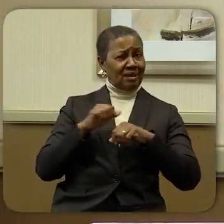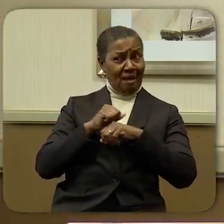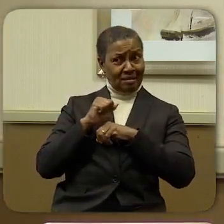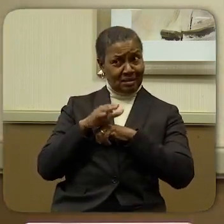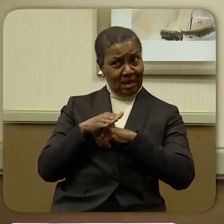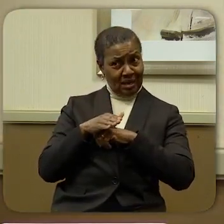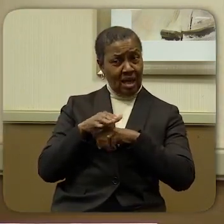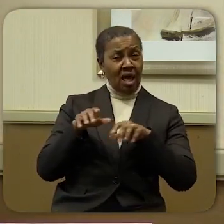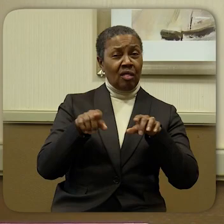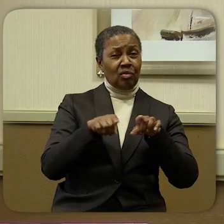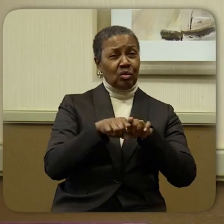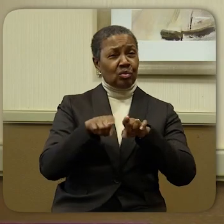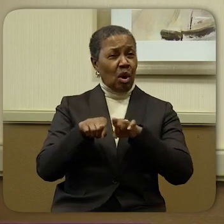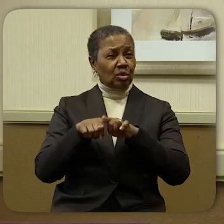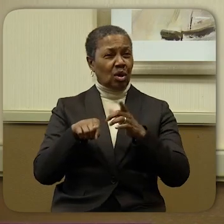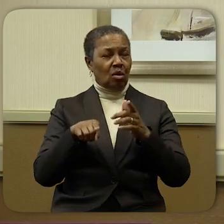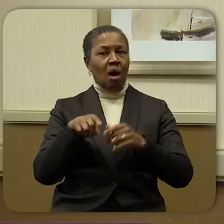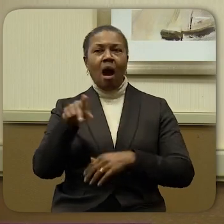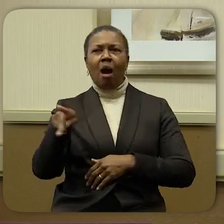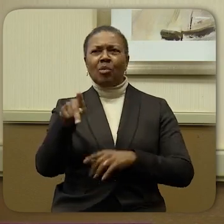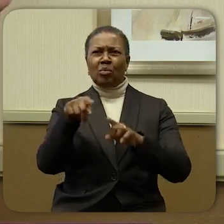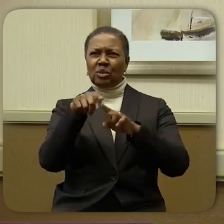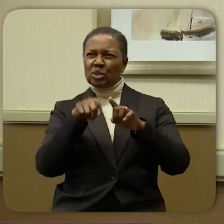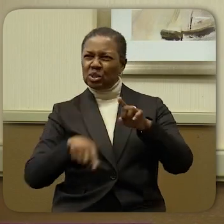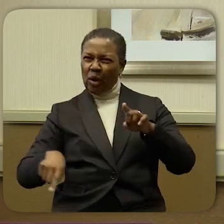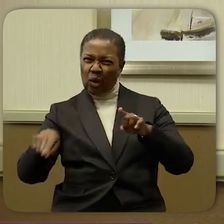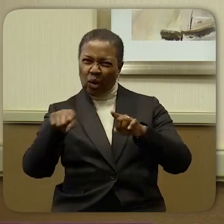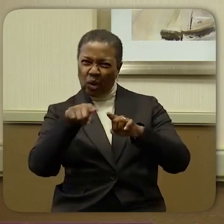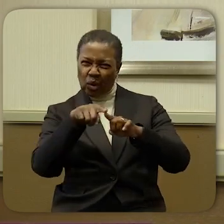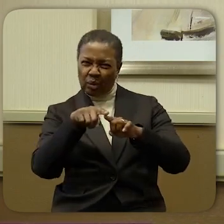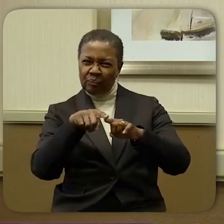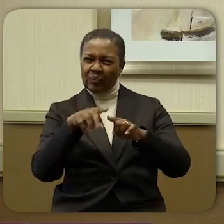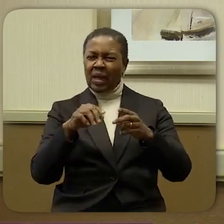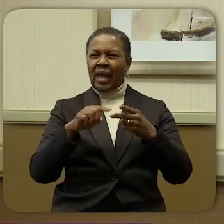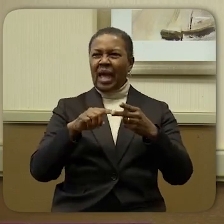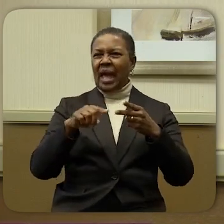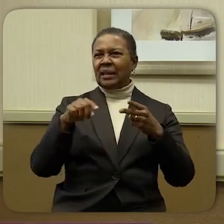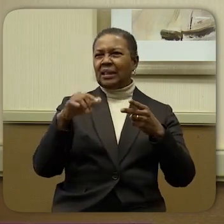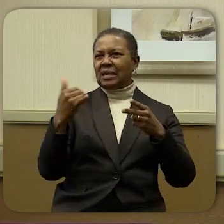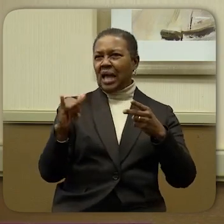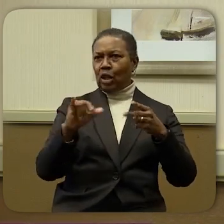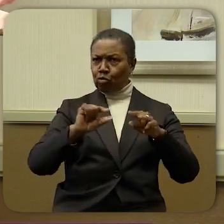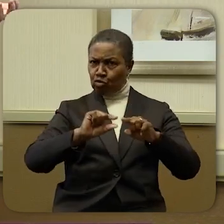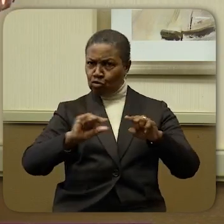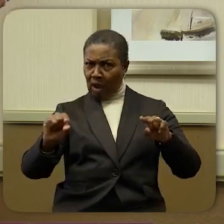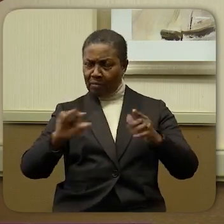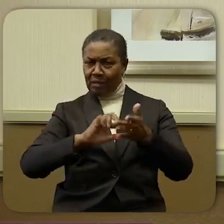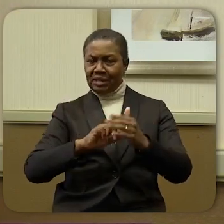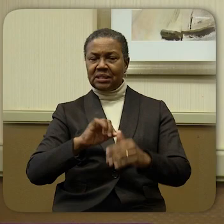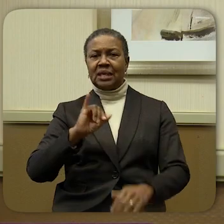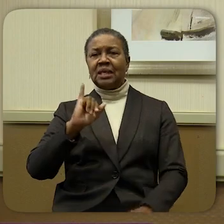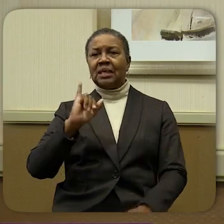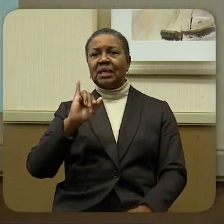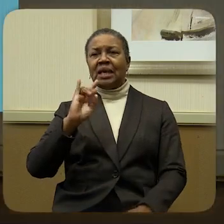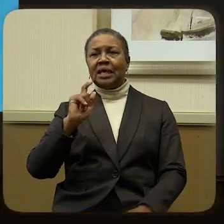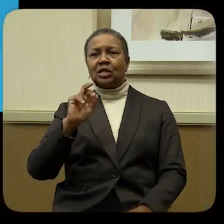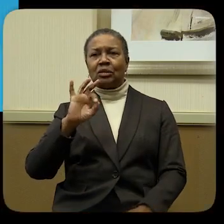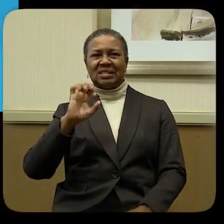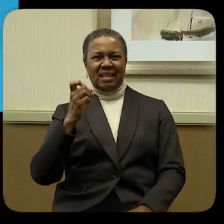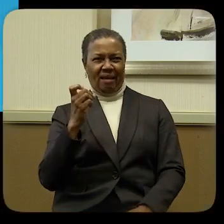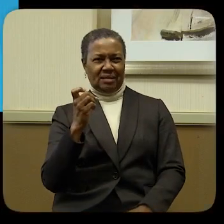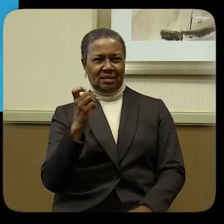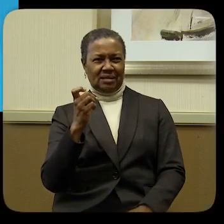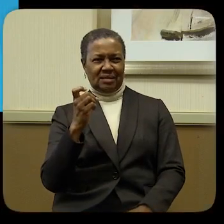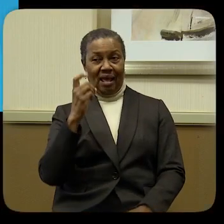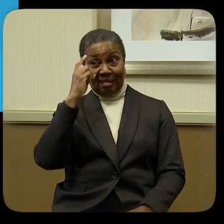out, there's also like a purple circle in the yellow stripe, which stands for the intersex flag, which I think might be